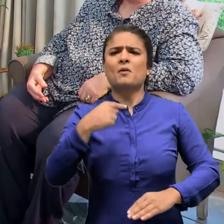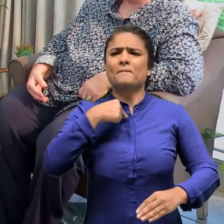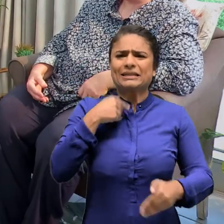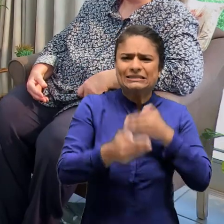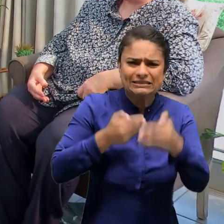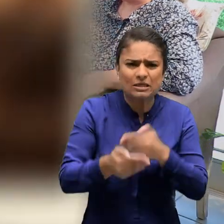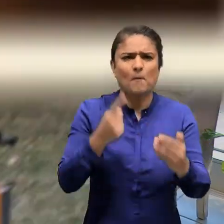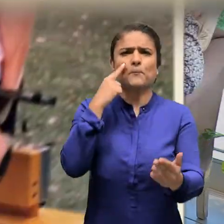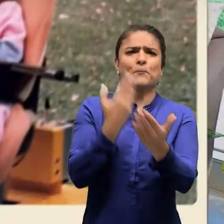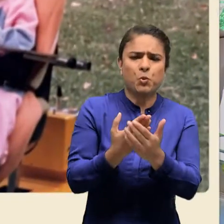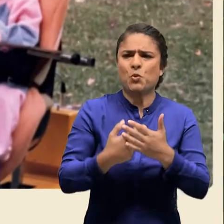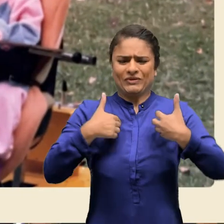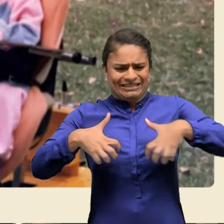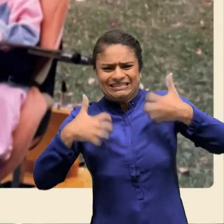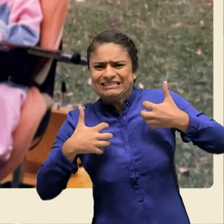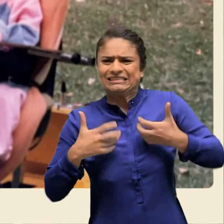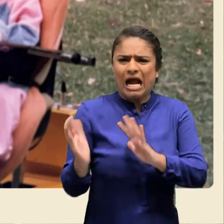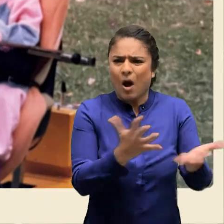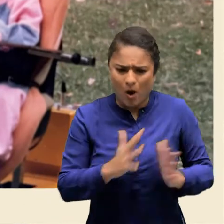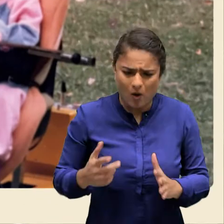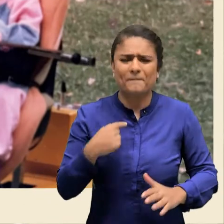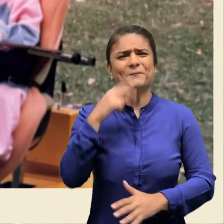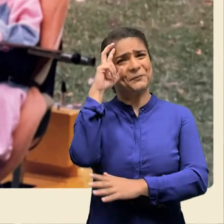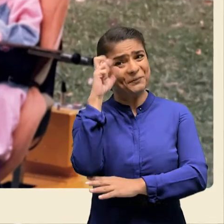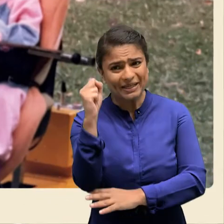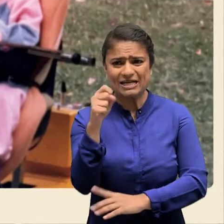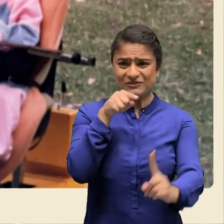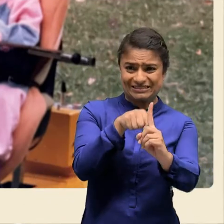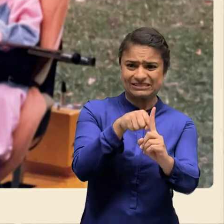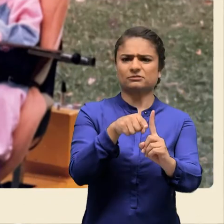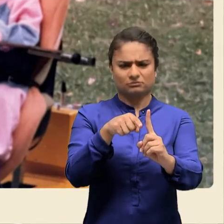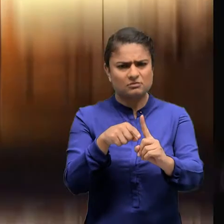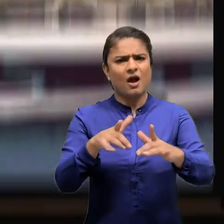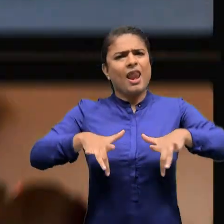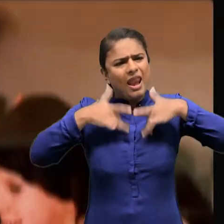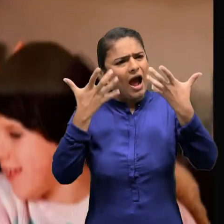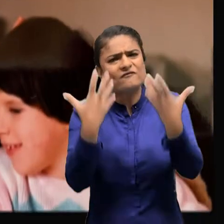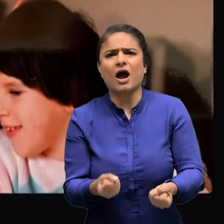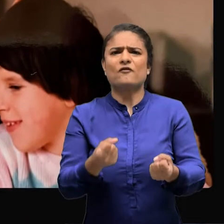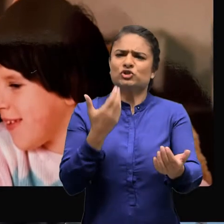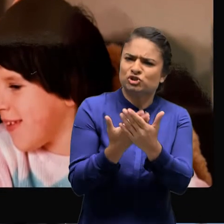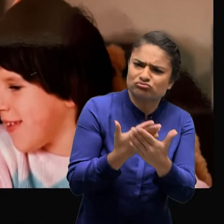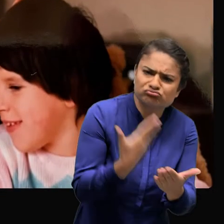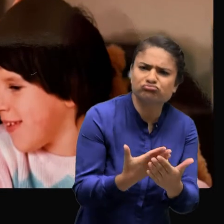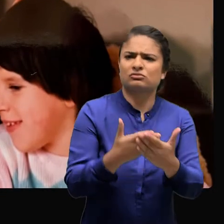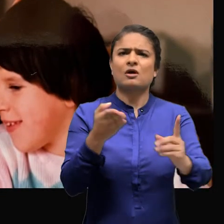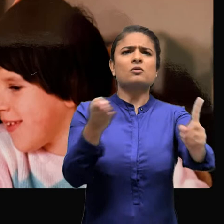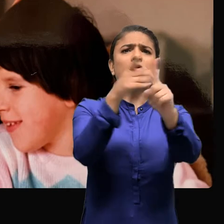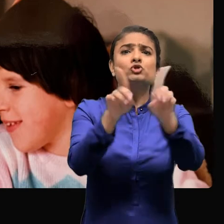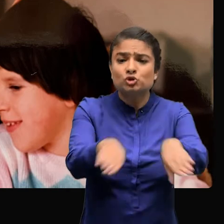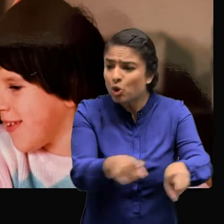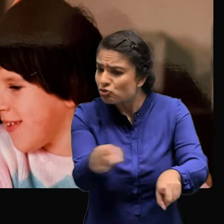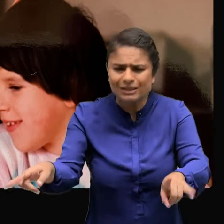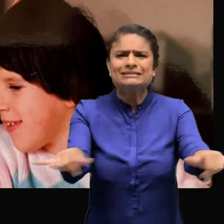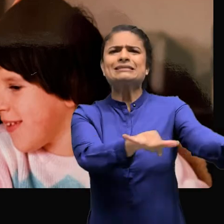I wanted to prove the whole world wrong. I really believed that she deserved as much a chance as any